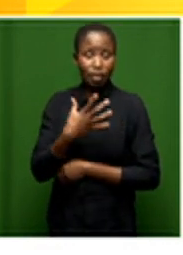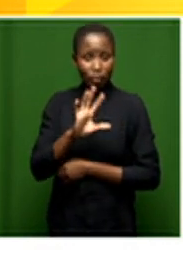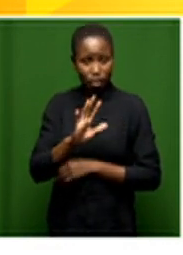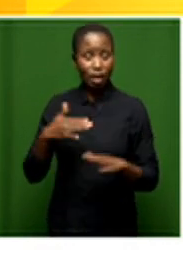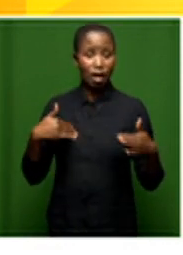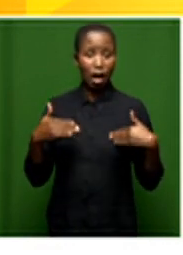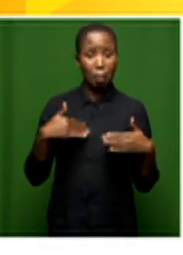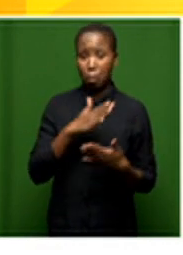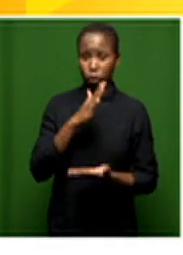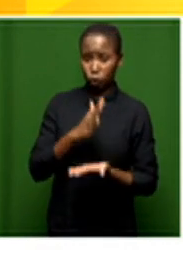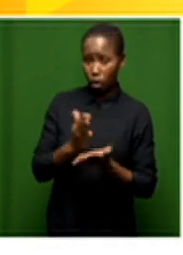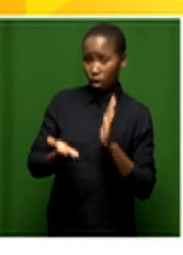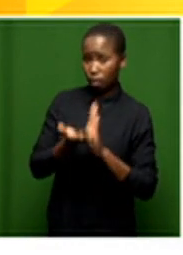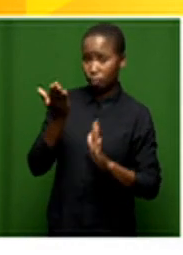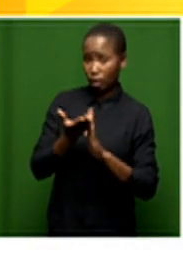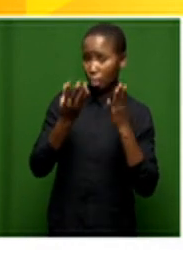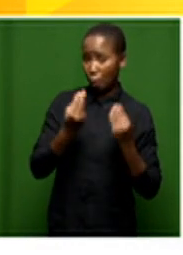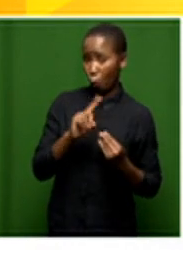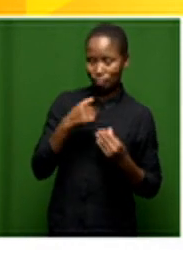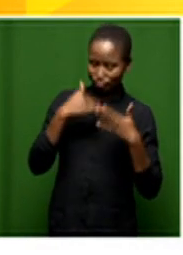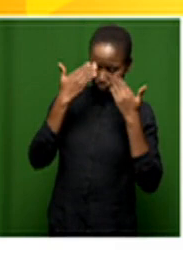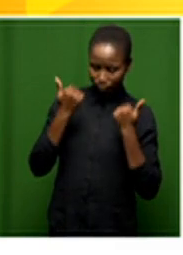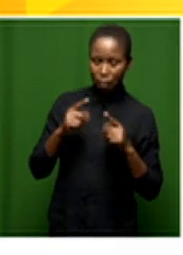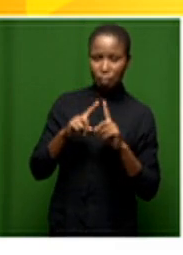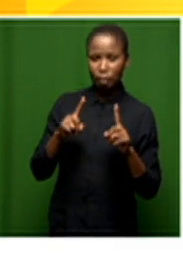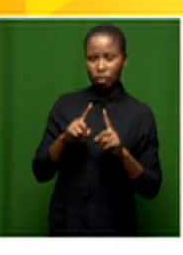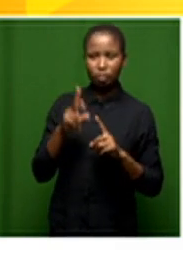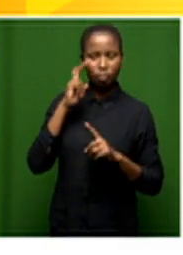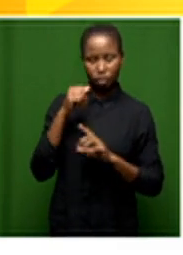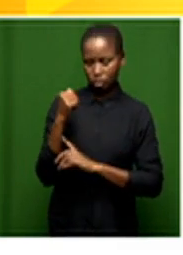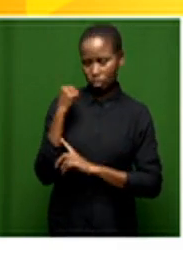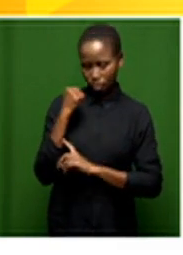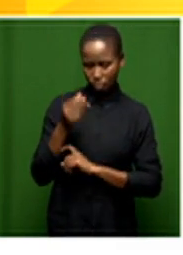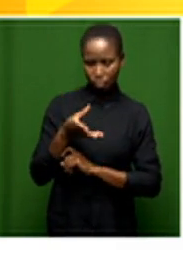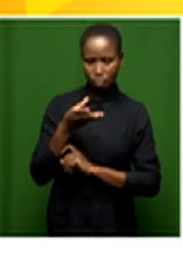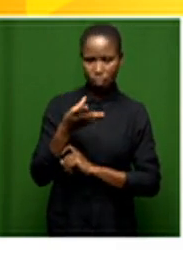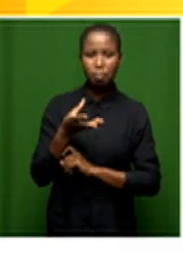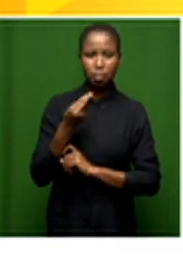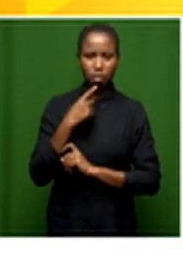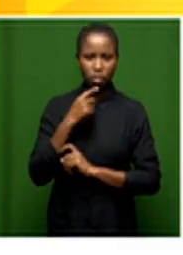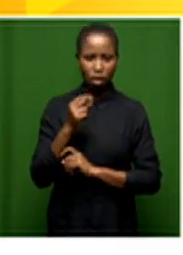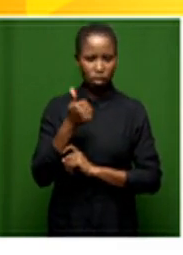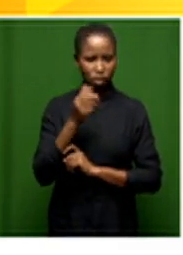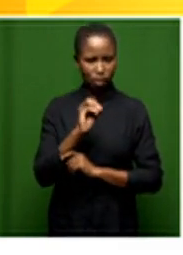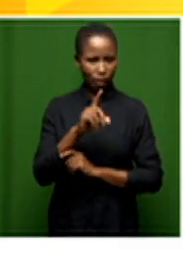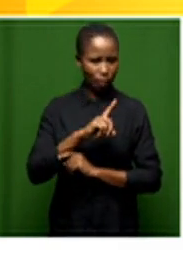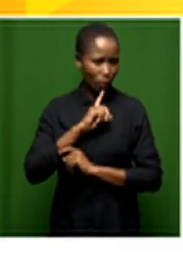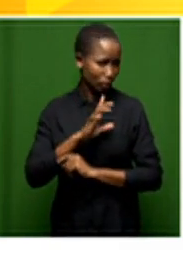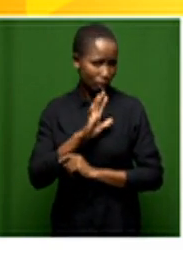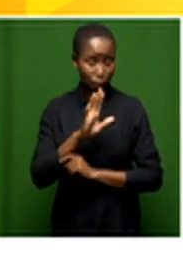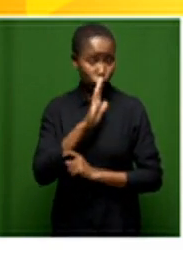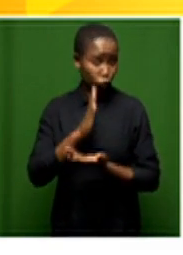to, I'm not sure what the updated figure is, but I think as of yesterday it was, you know, well into the 60,000s. I don't know if we've